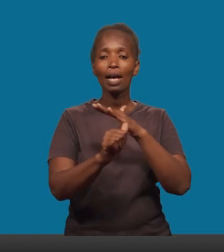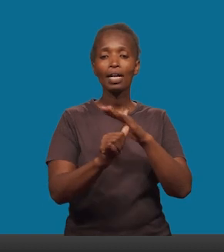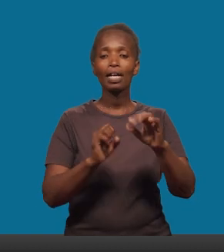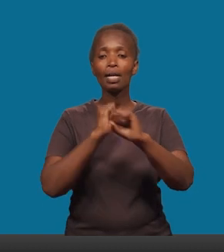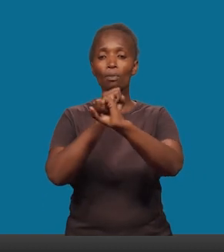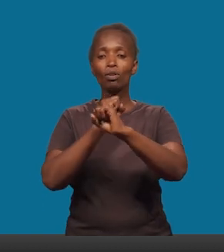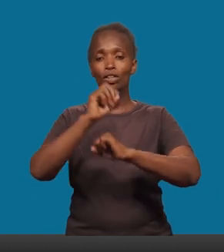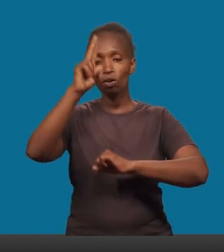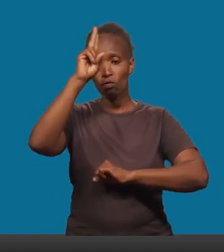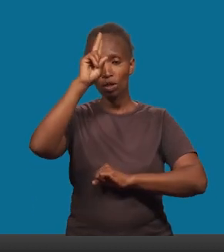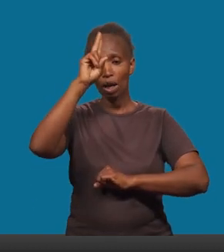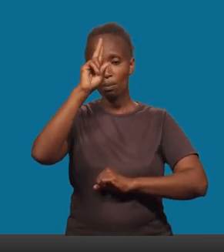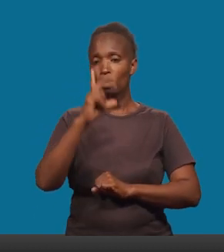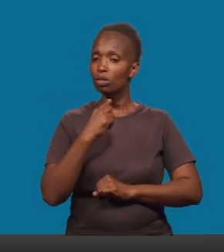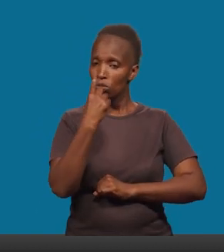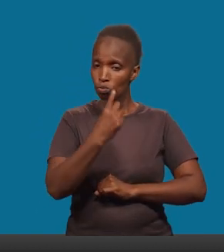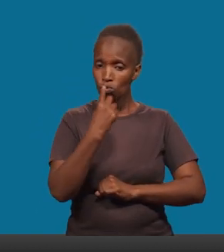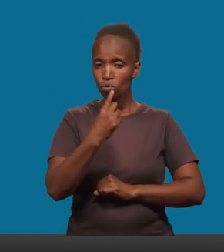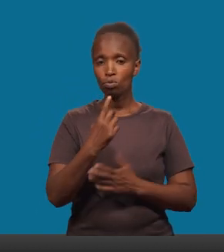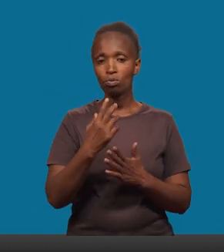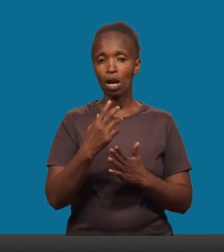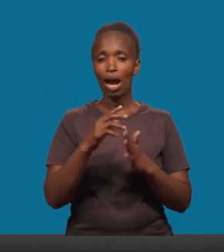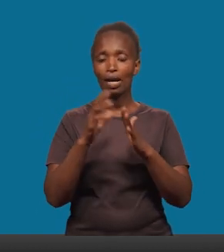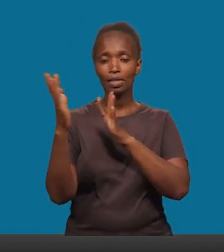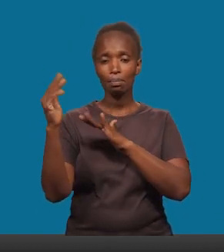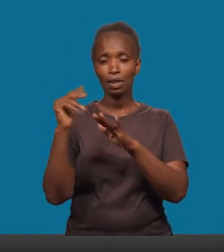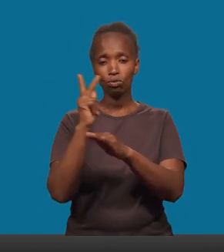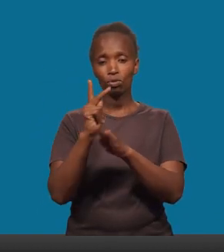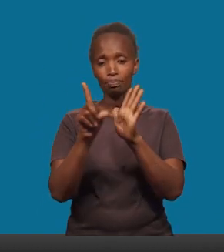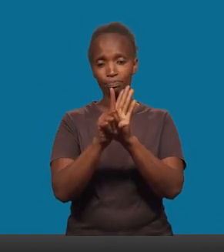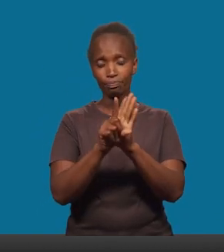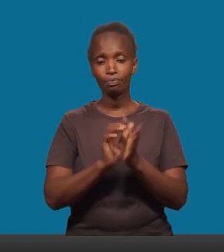of the police officers who are supposed to keep law and order.